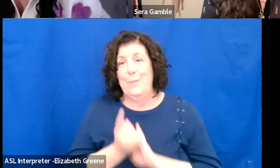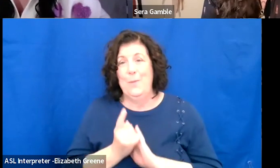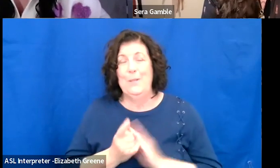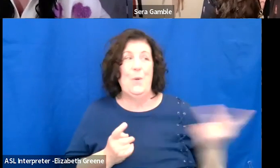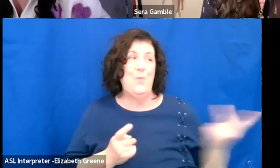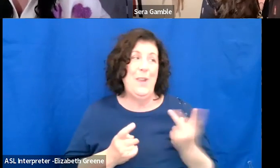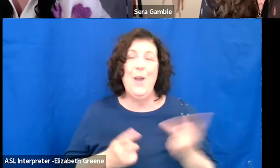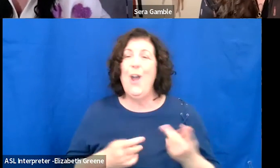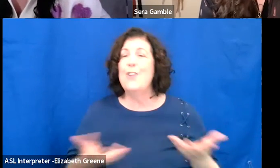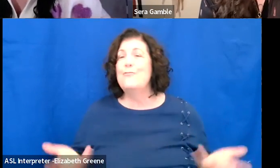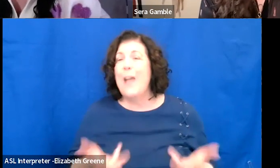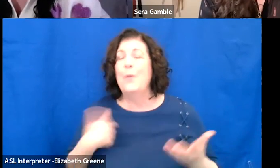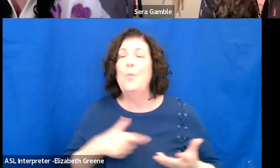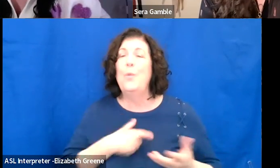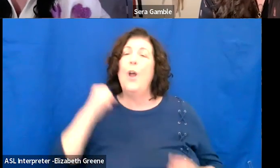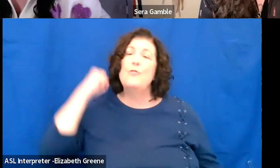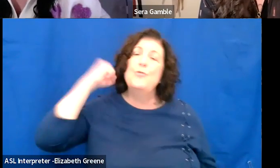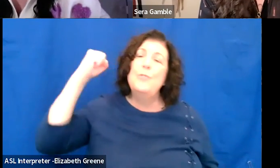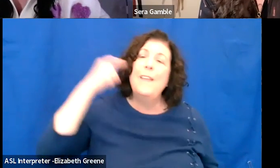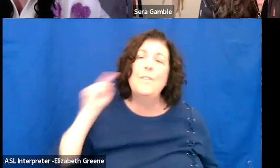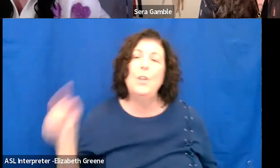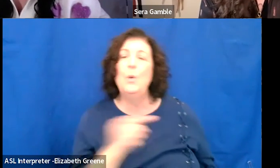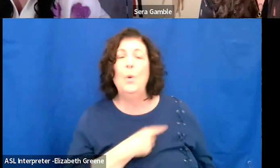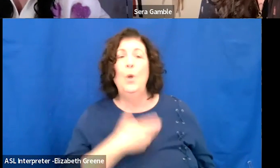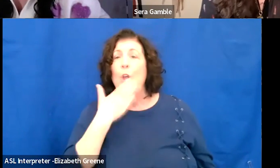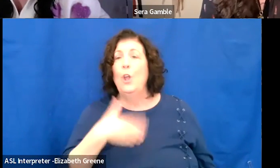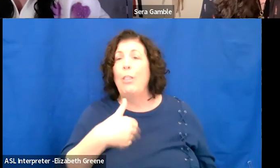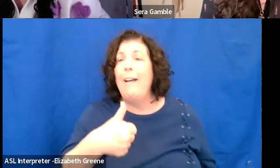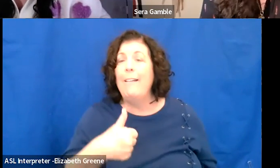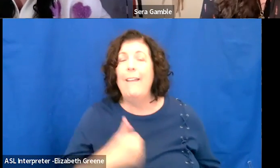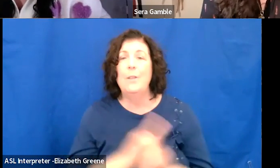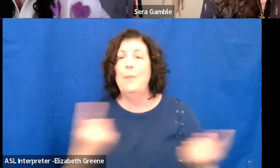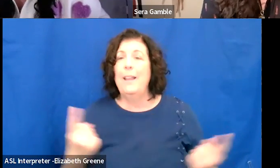we're around and we're rooting for you. And good luck, everybody.